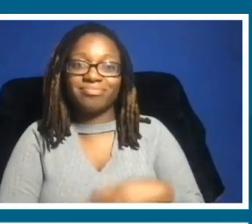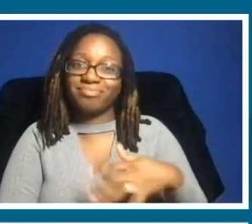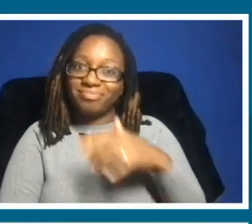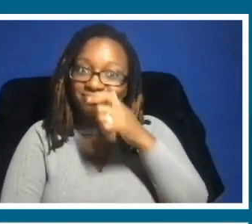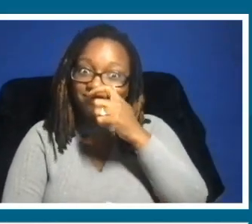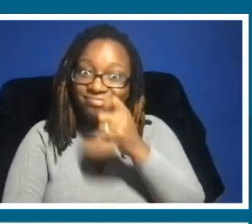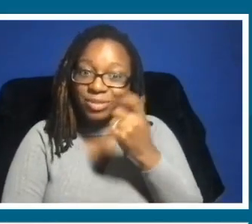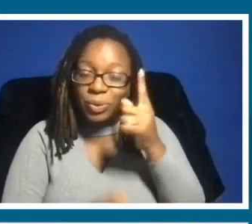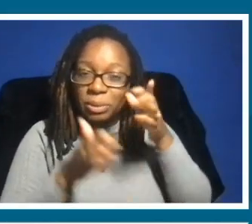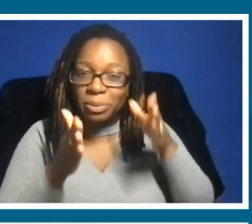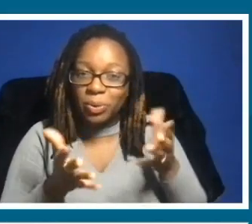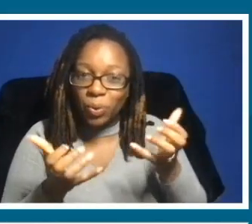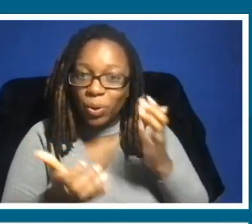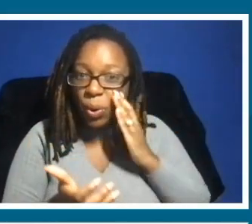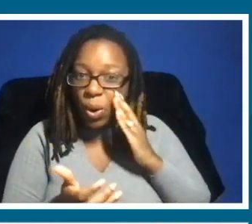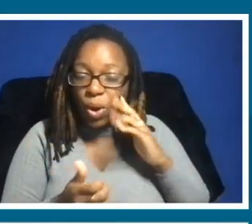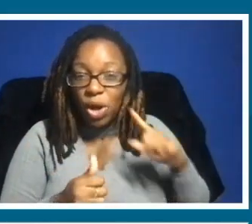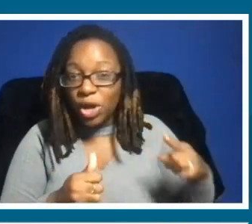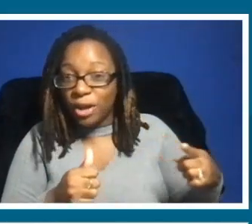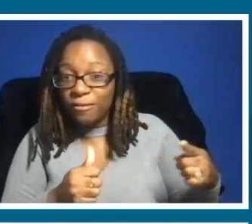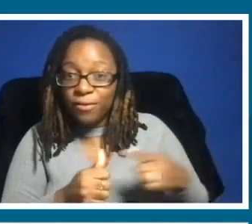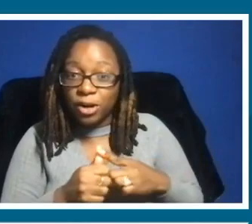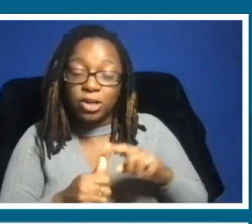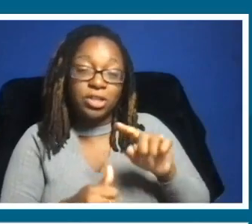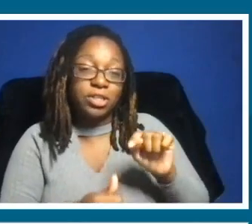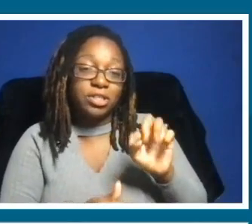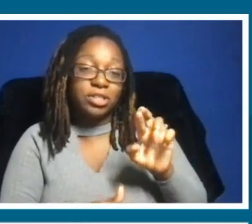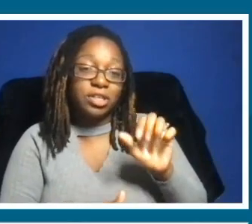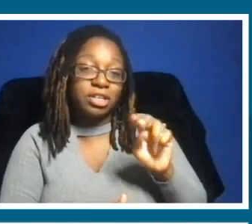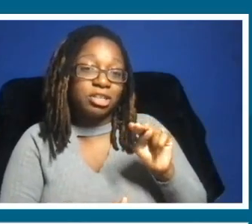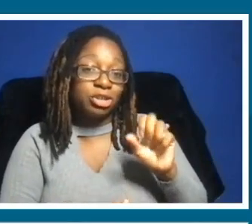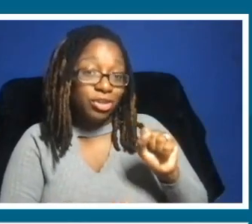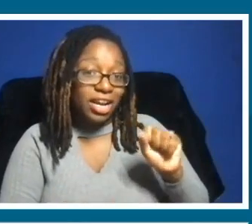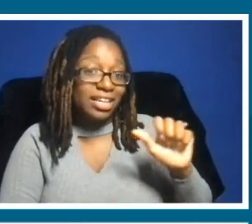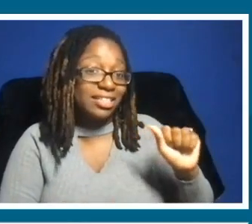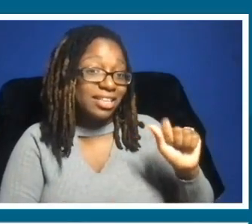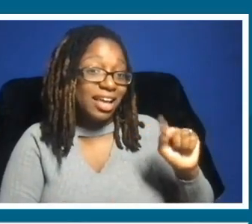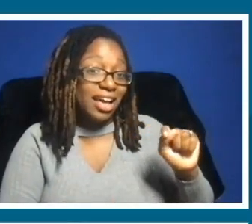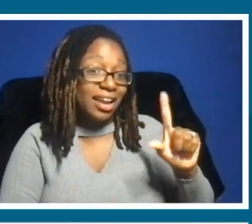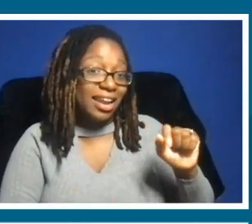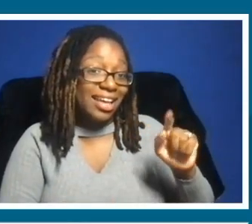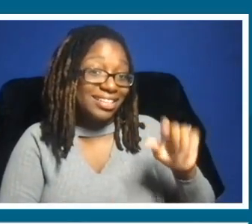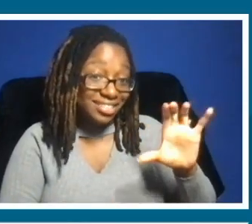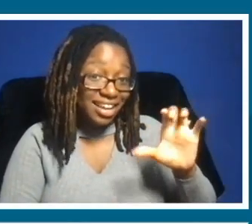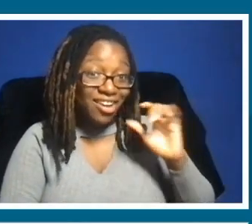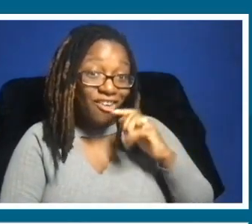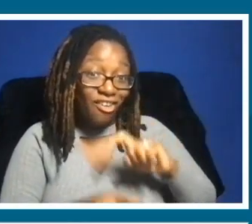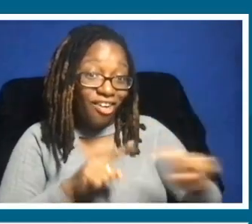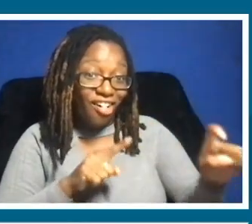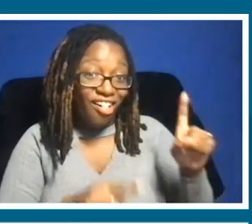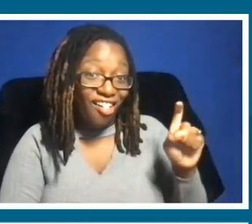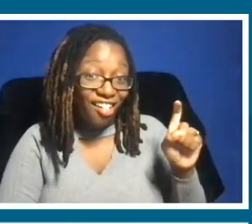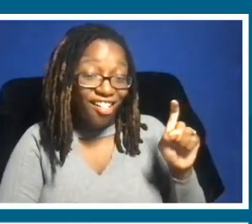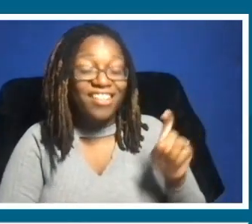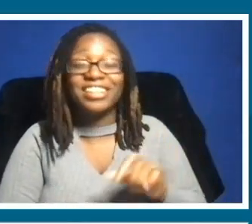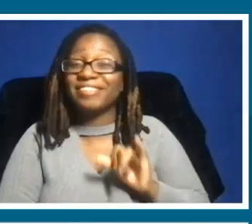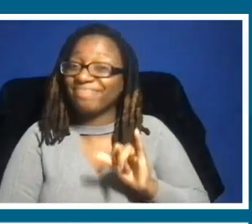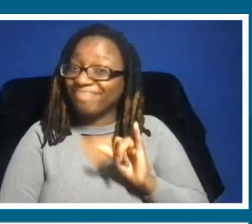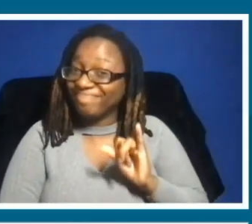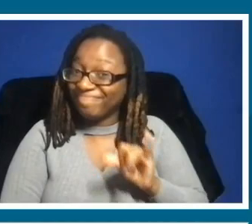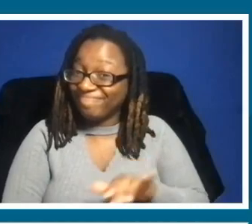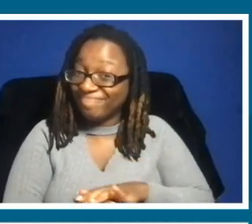wants to know if it's the first transatlantic call. Nice. This is good. Any other things you're wondering